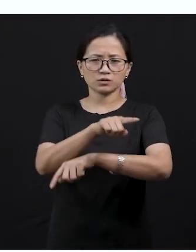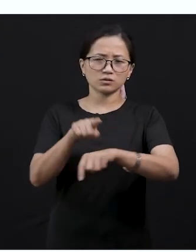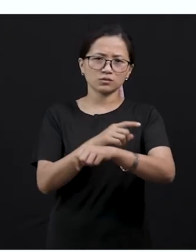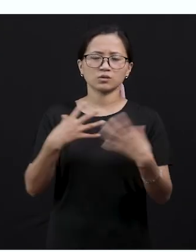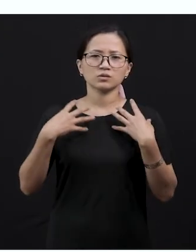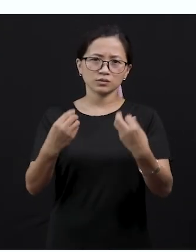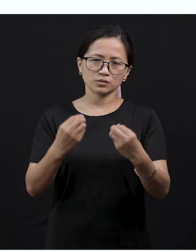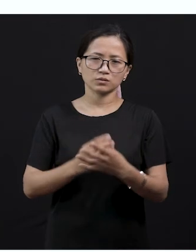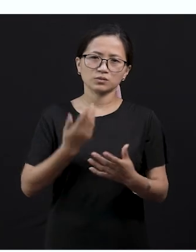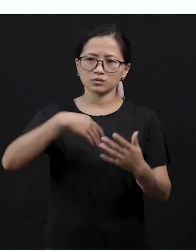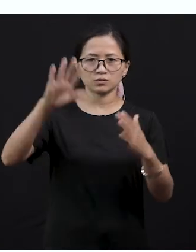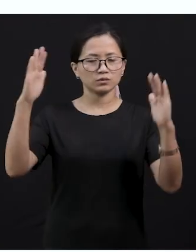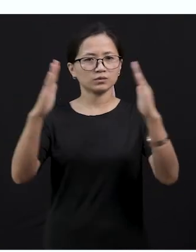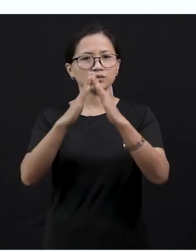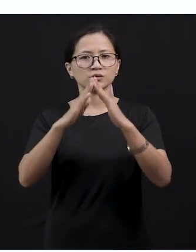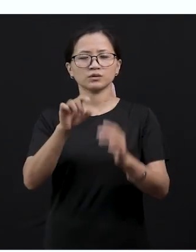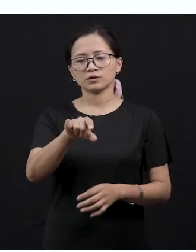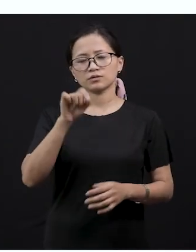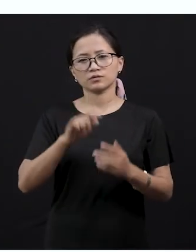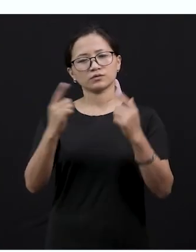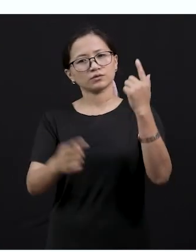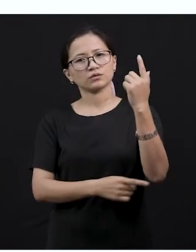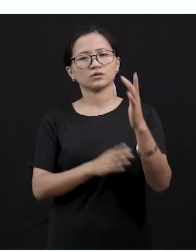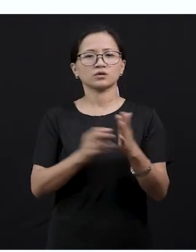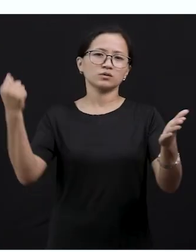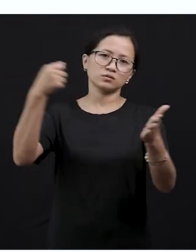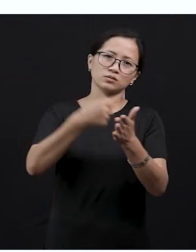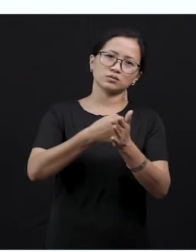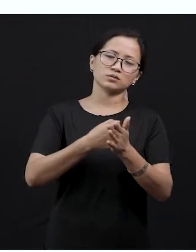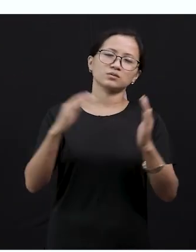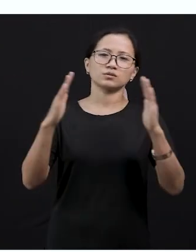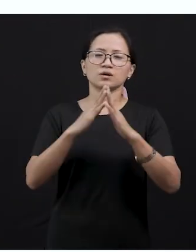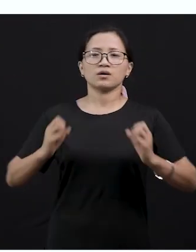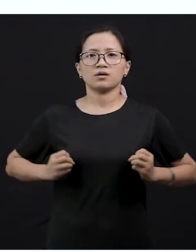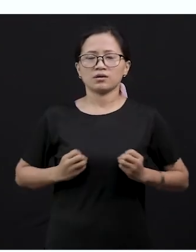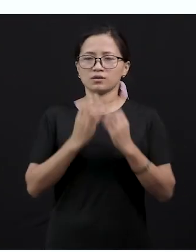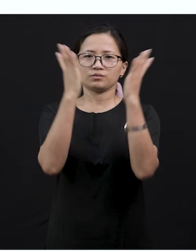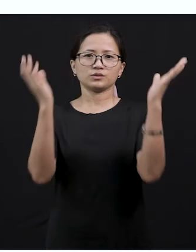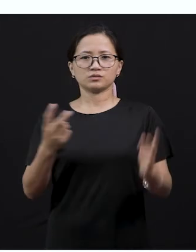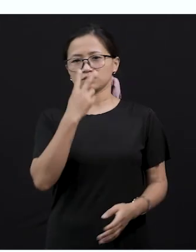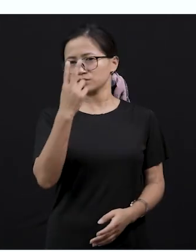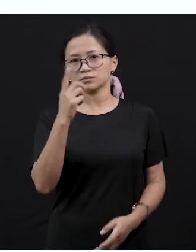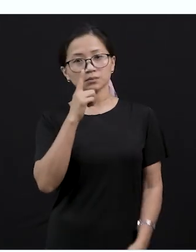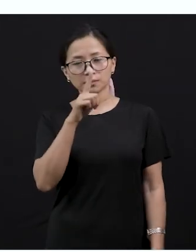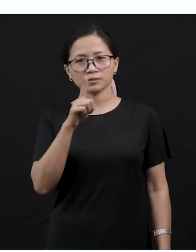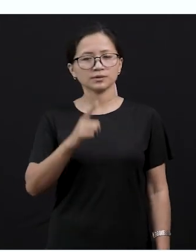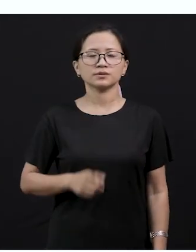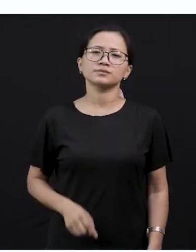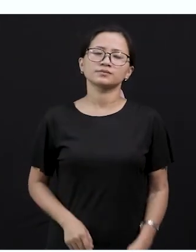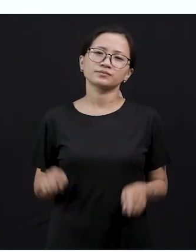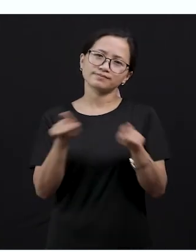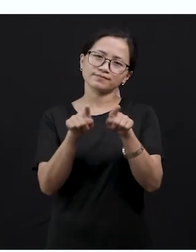are eagerly waiting to go home, and finally when you reach home, you are happy to see your mother, right? So just like